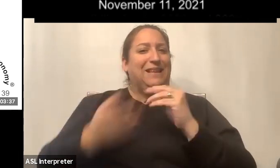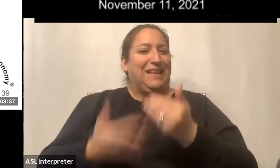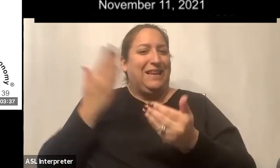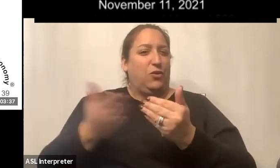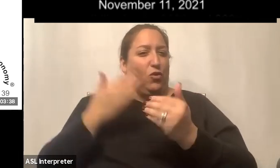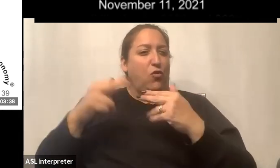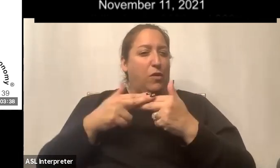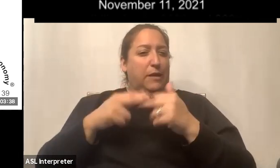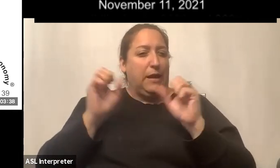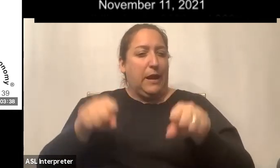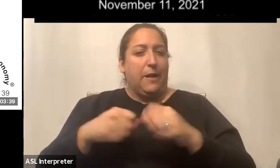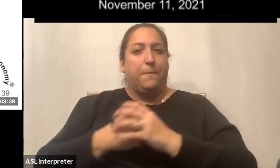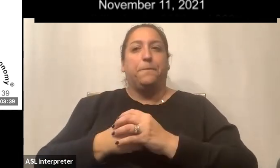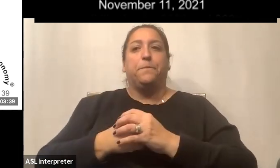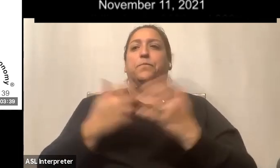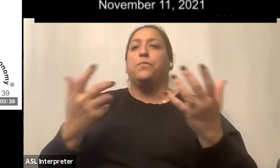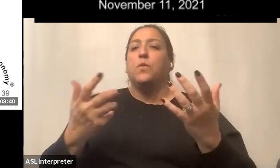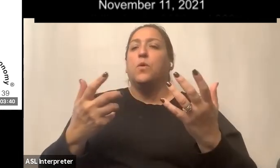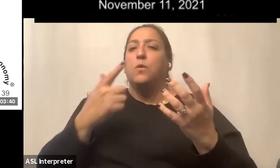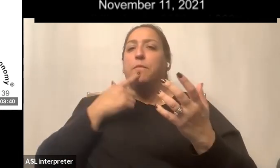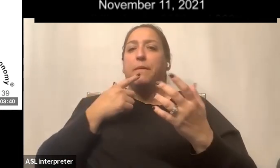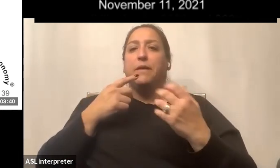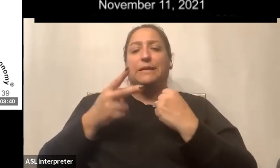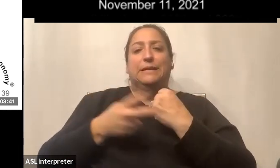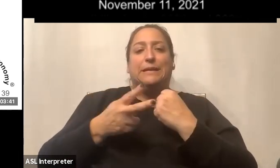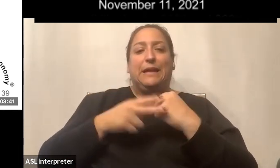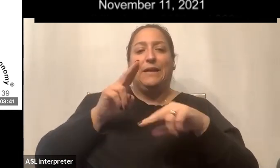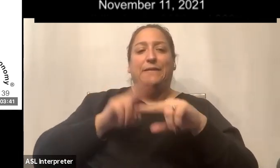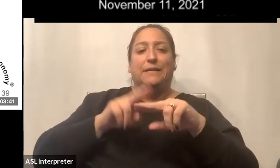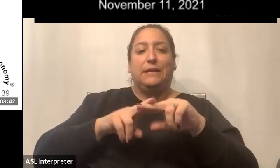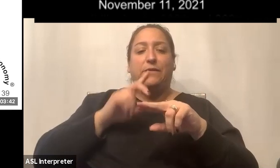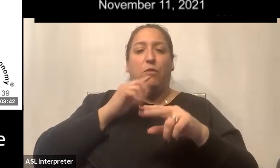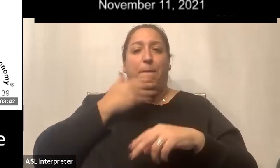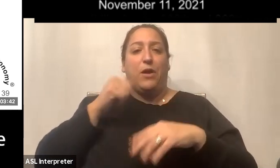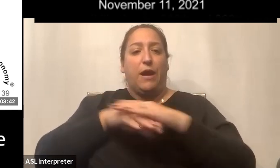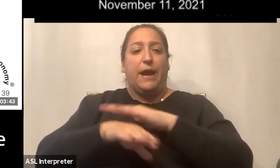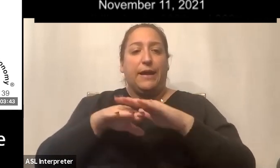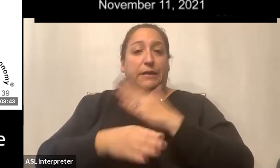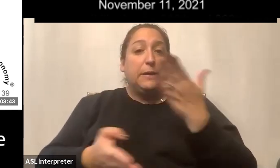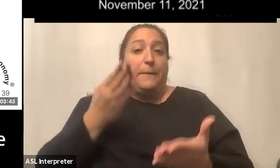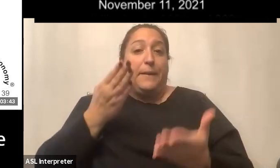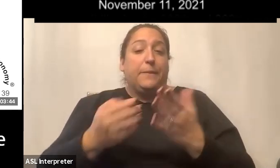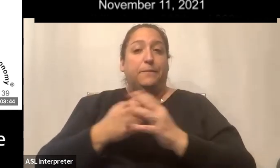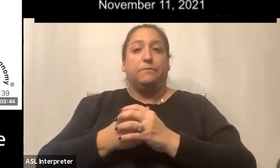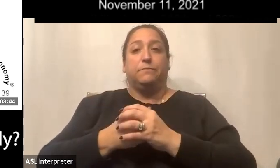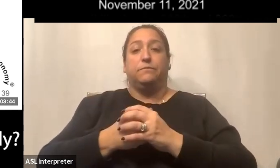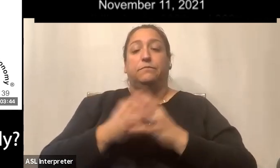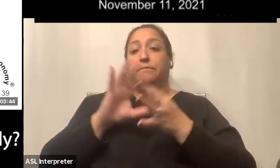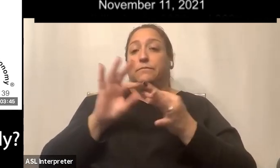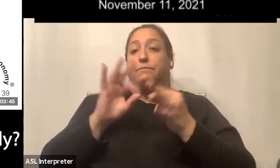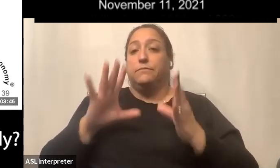slide. How about have reserved seating for better access? Could the narrator